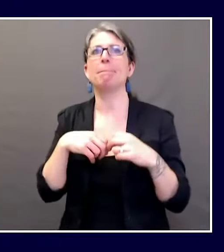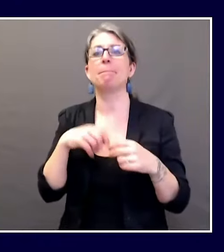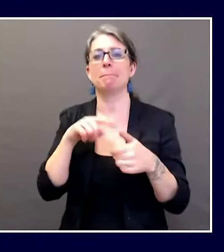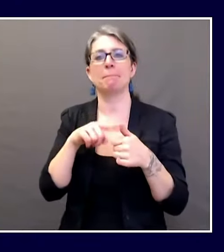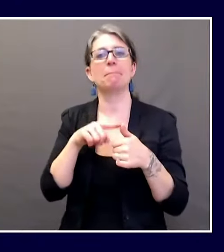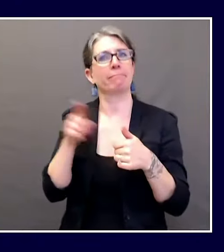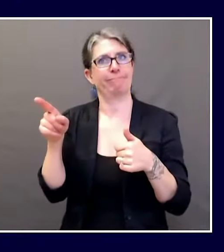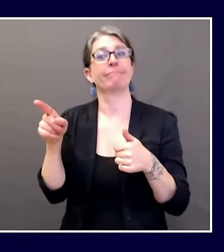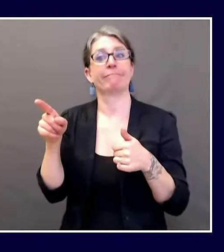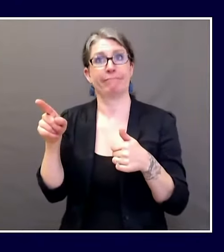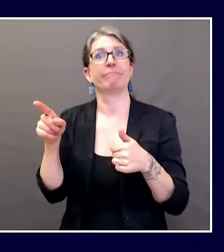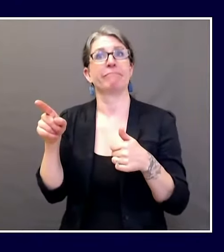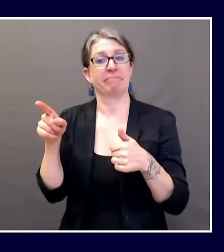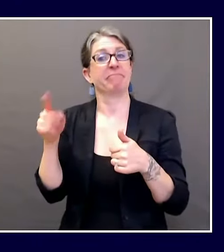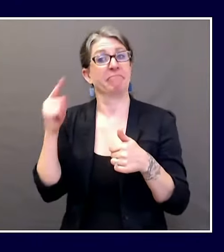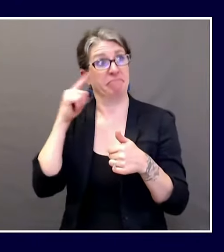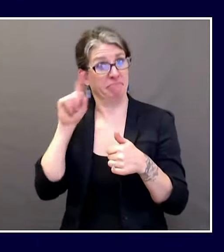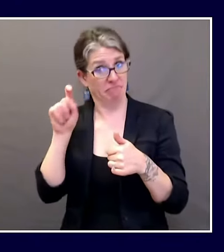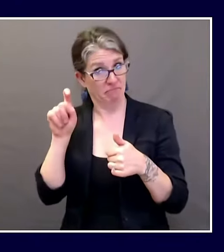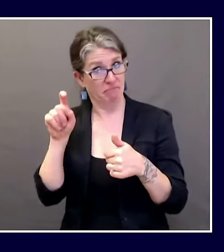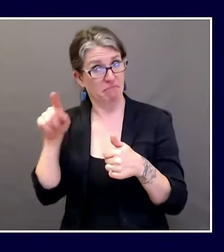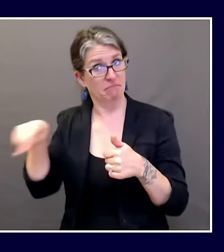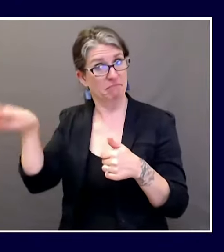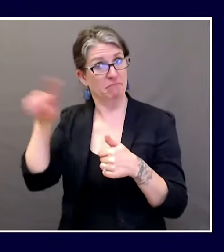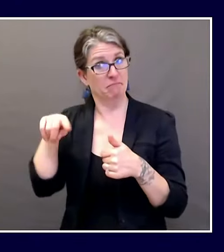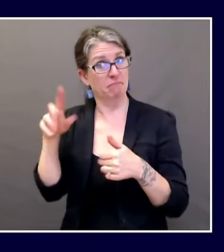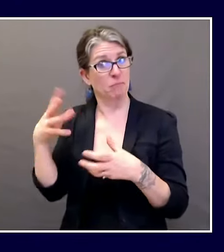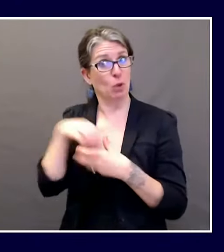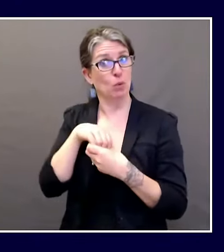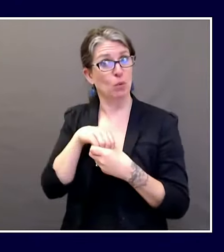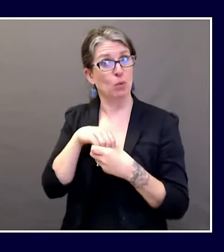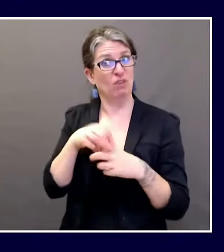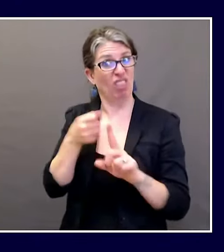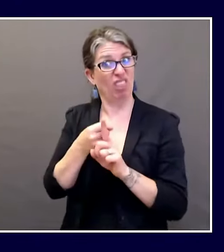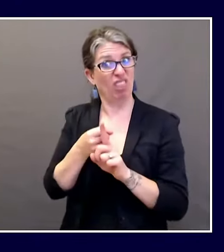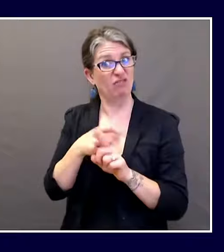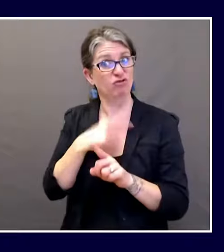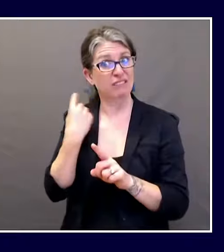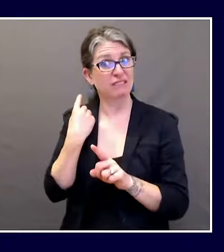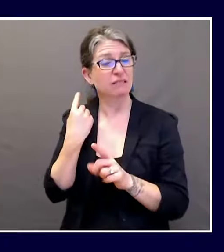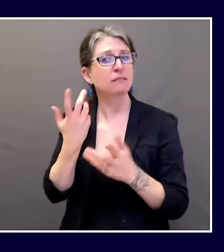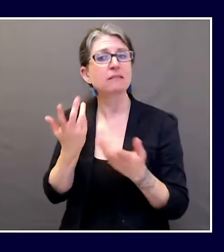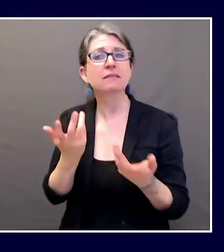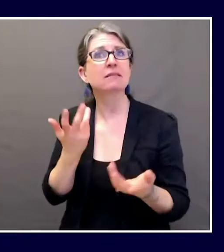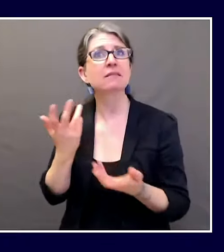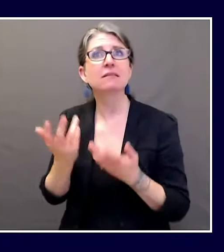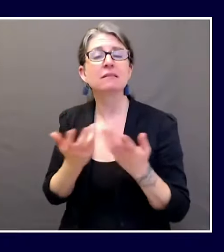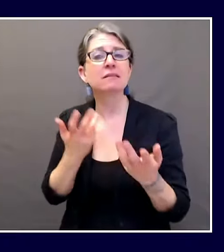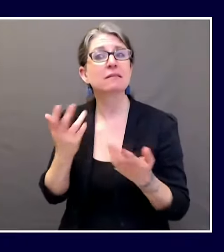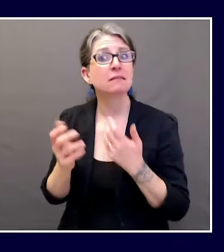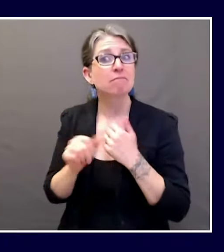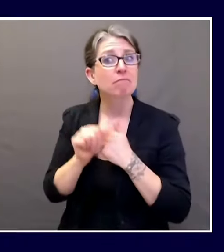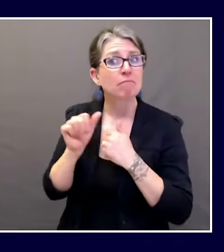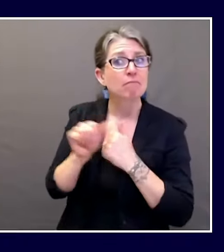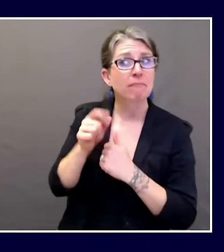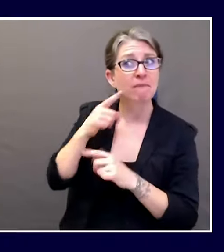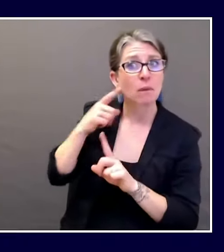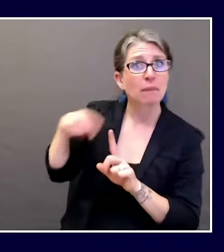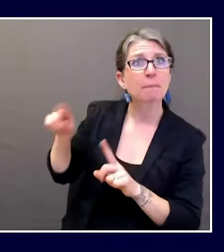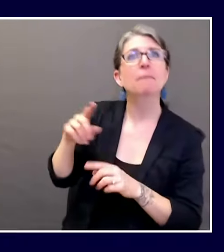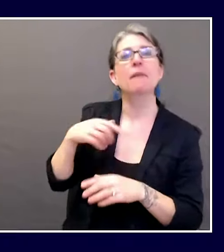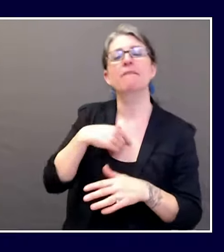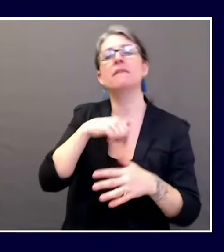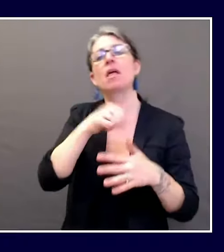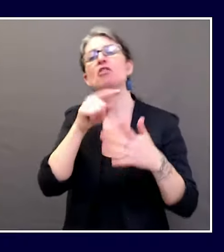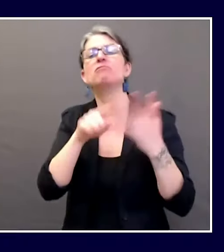with someone, because we know that next tier will have a lot of people in it. We haven't finalized those plans, Charlie, but that's generally how I'm thinking